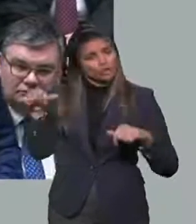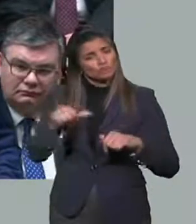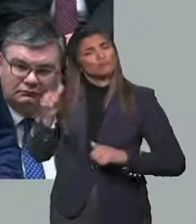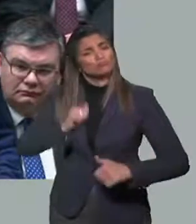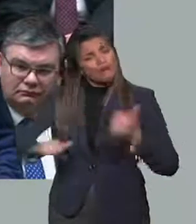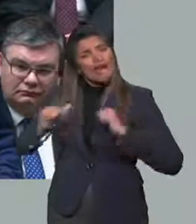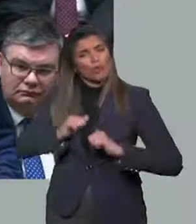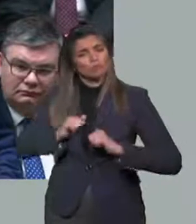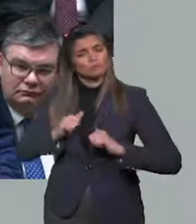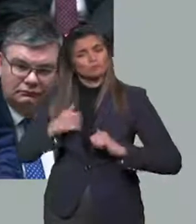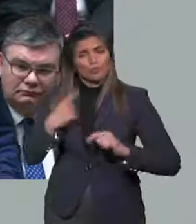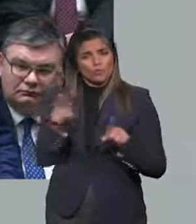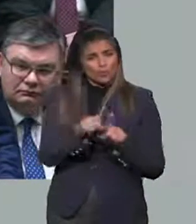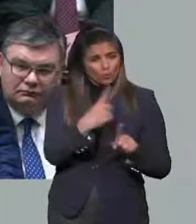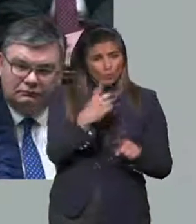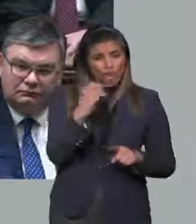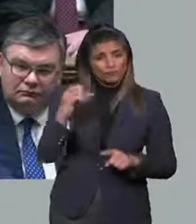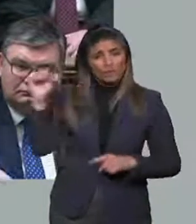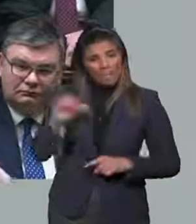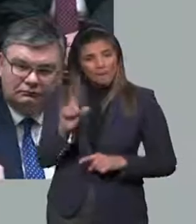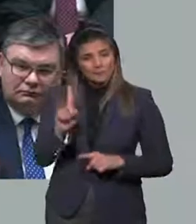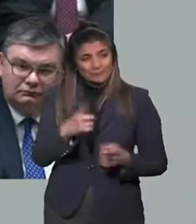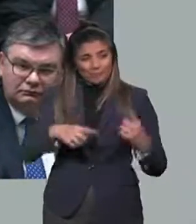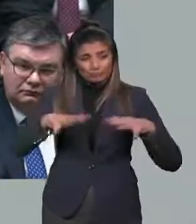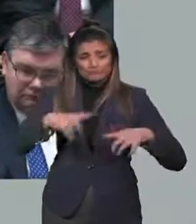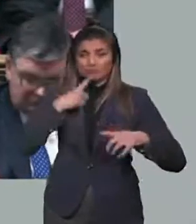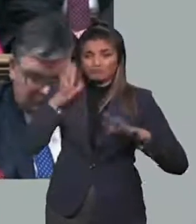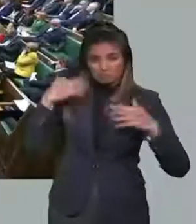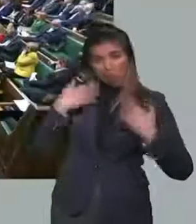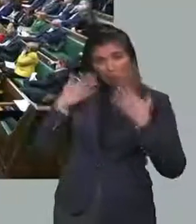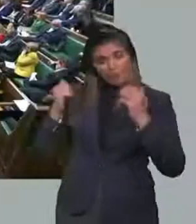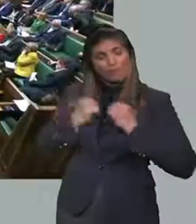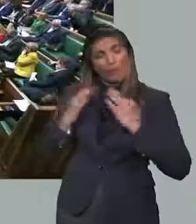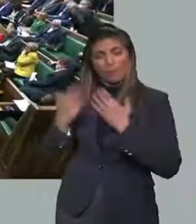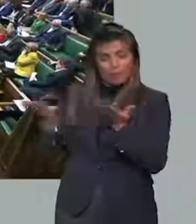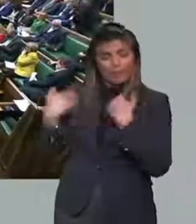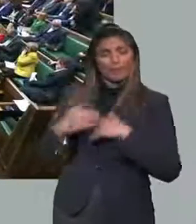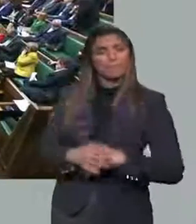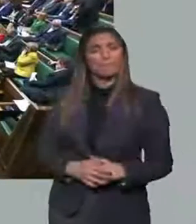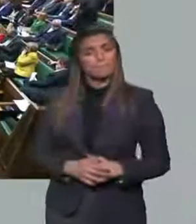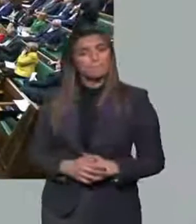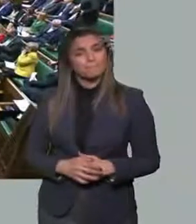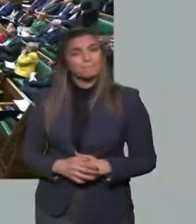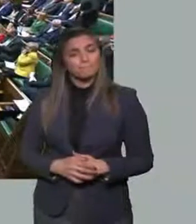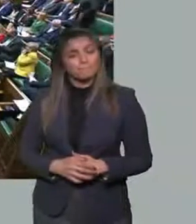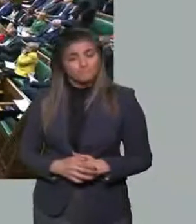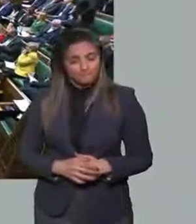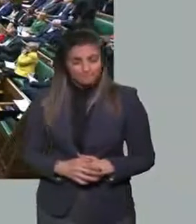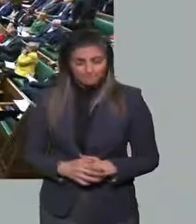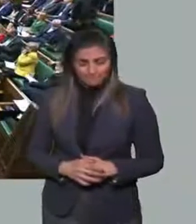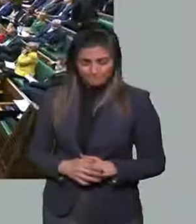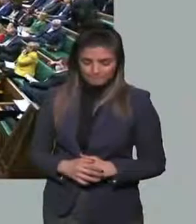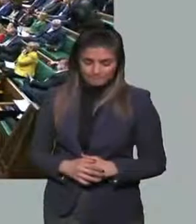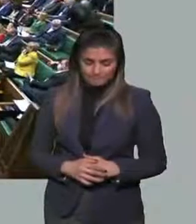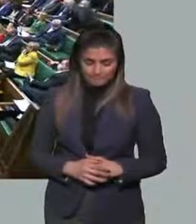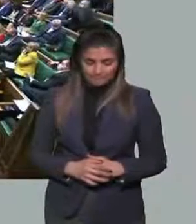the 100,000 British sponsors who've come forward and said they will open their homes to those refugees. Sir Ian Duncan-Smith. Mr. Speaker, can I ask my right honourable